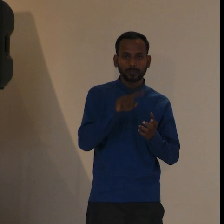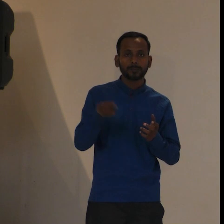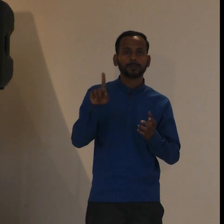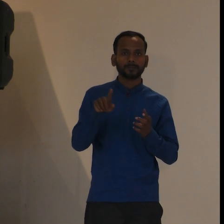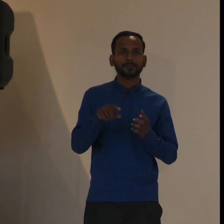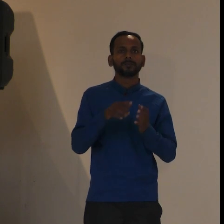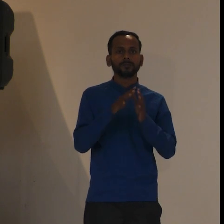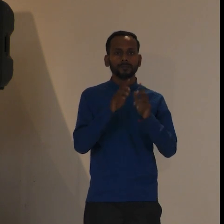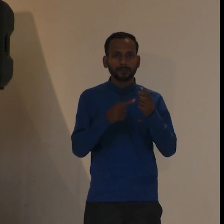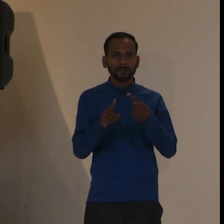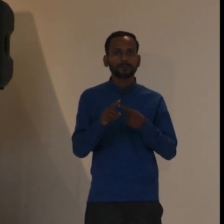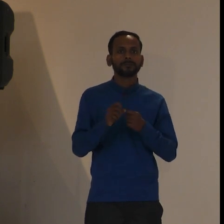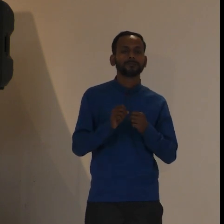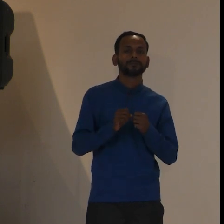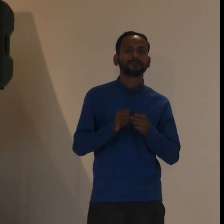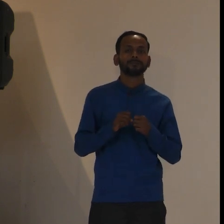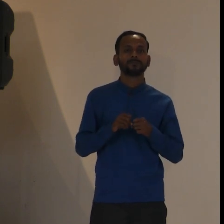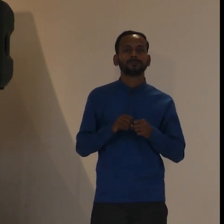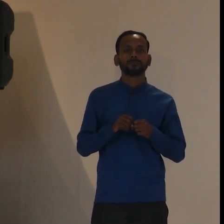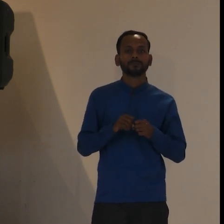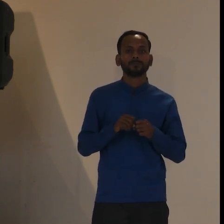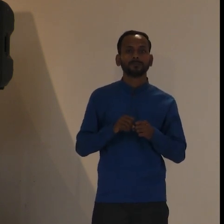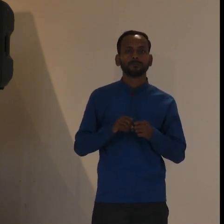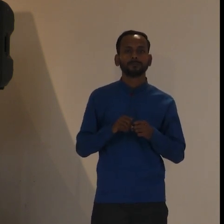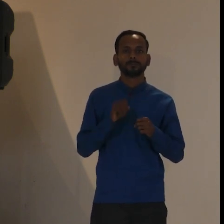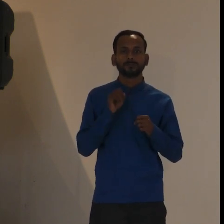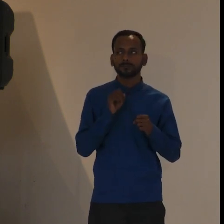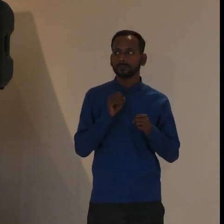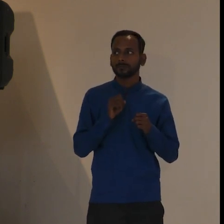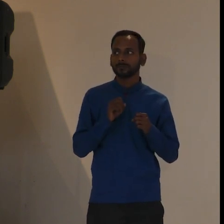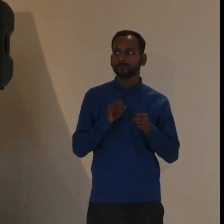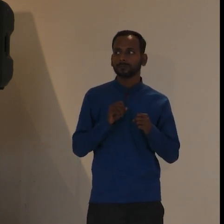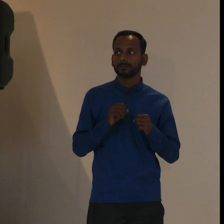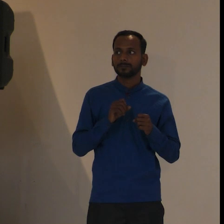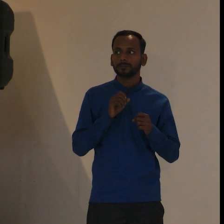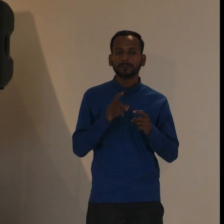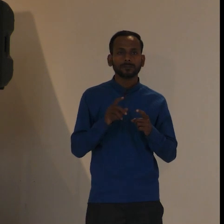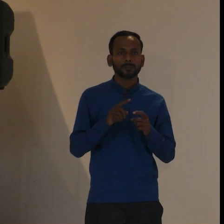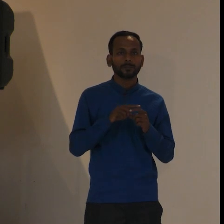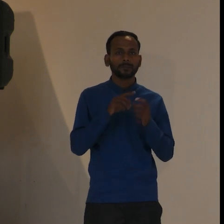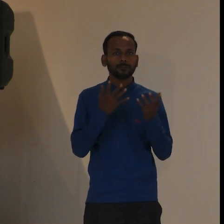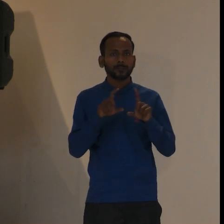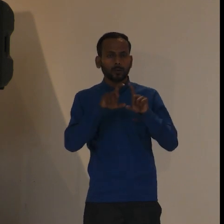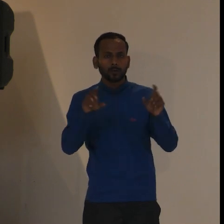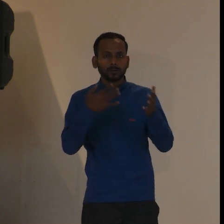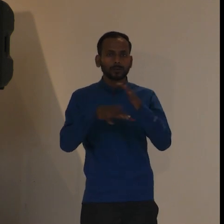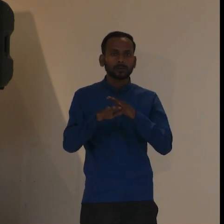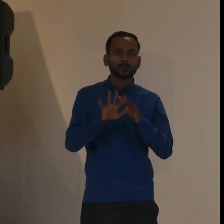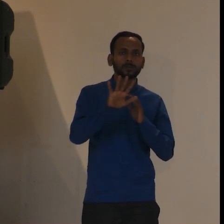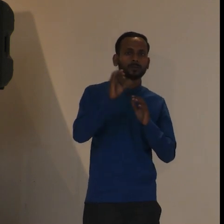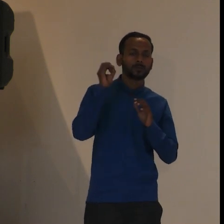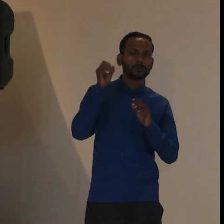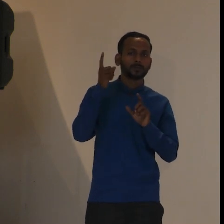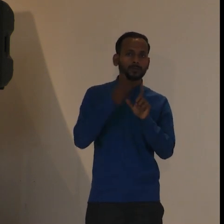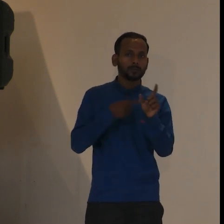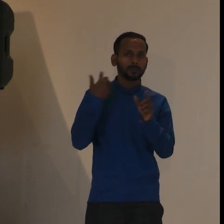polemic to say, yes, the empire looted. But that's also rather incomplete, right? How does it reflect 50 years of